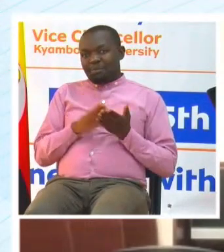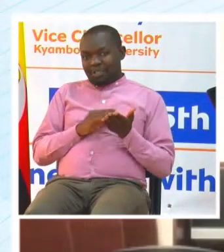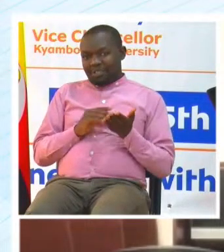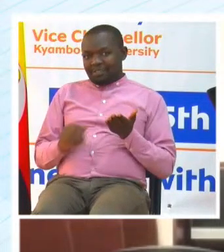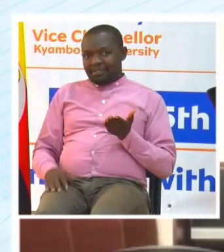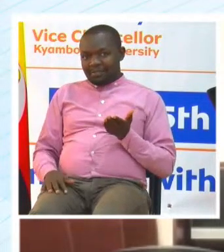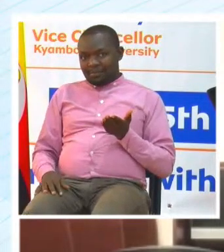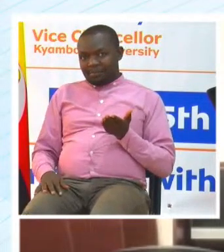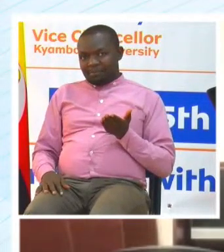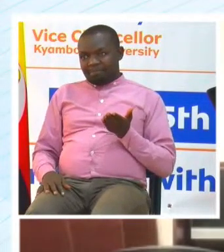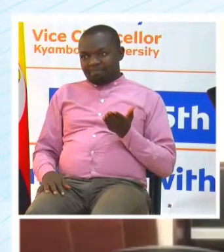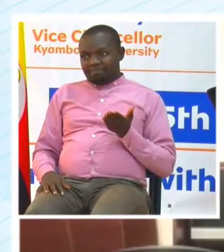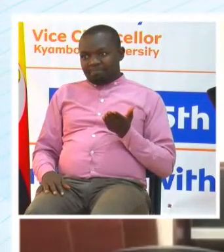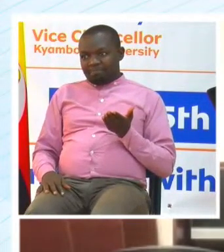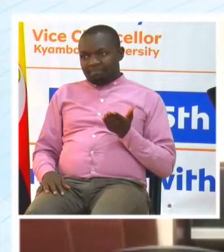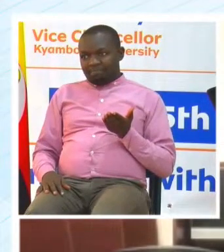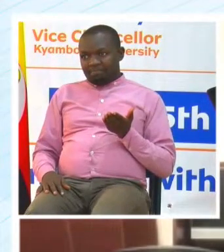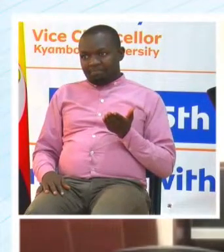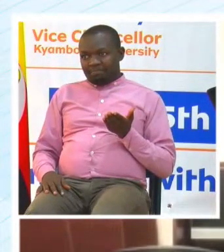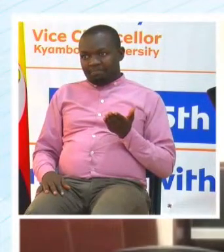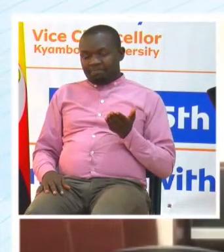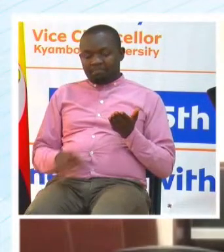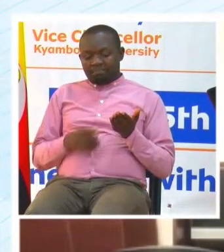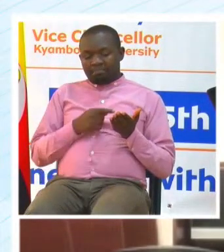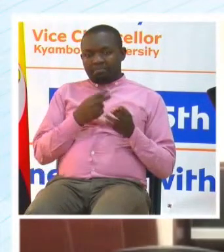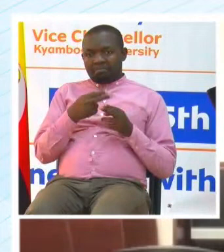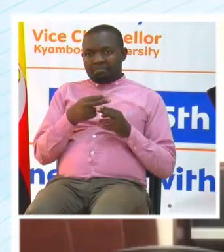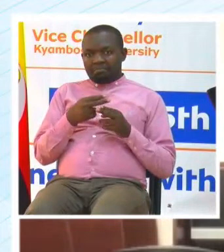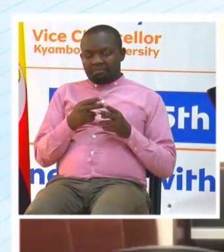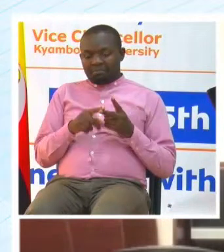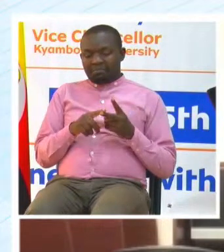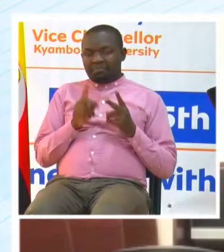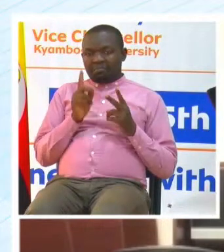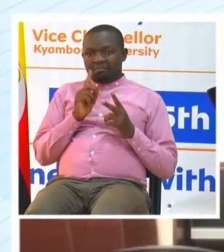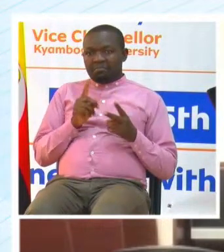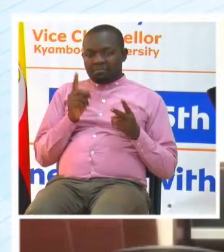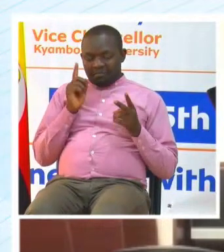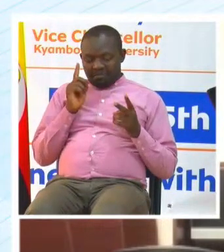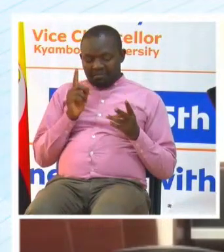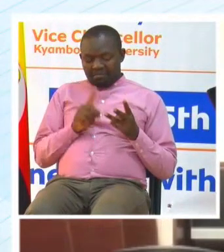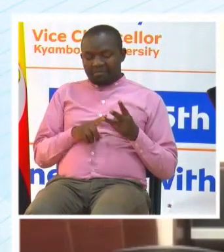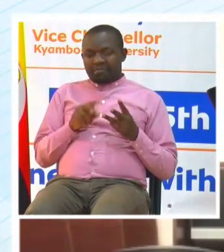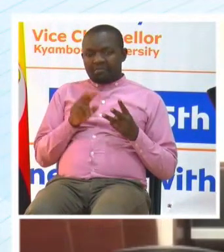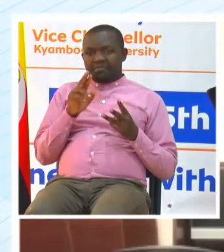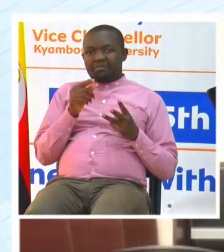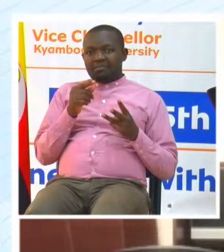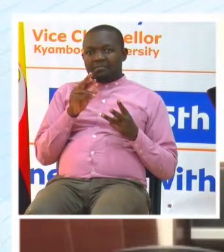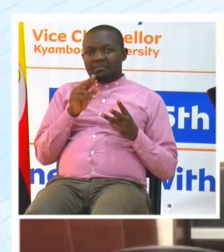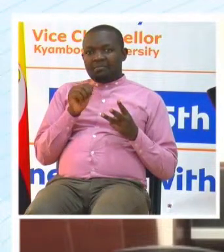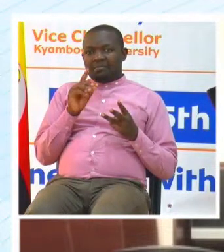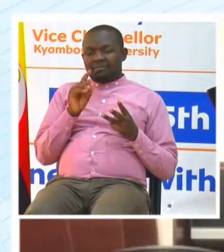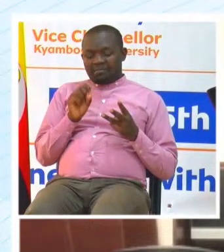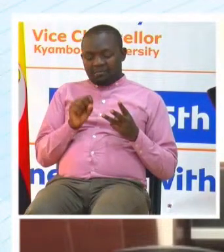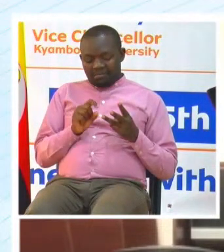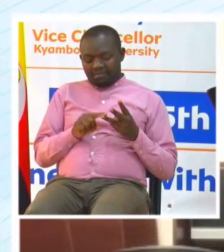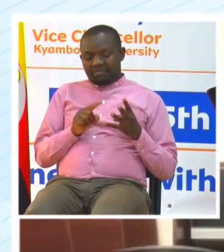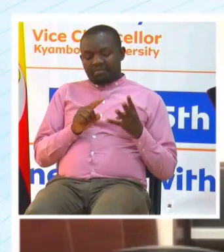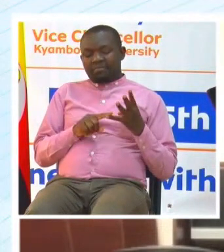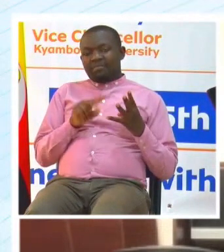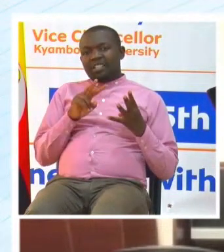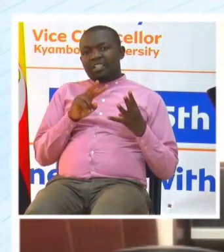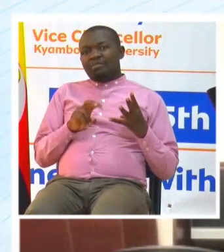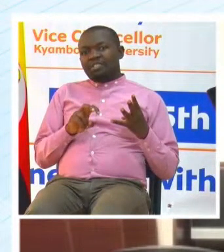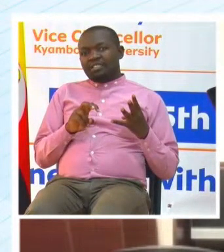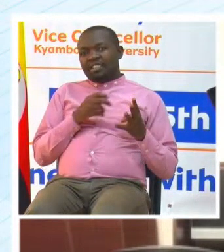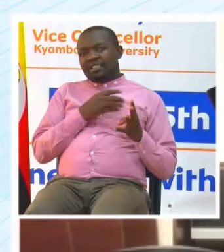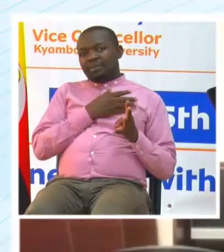It should contain your name, university you have been to, the grades you got, the research you have done. That's the